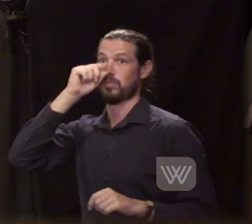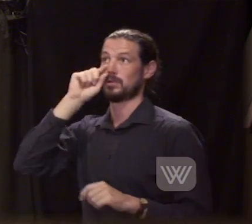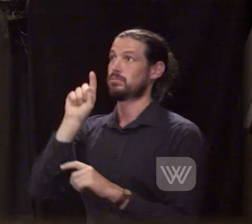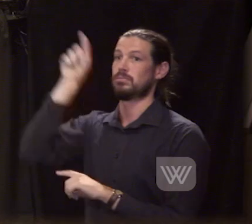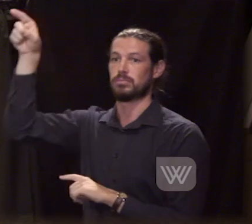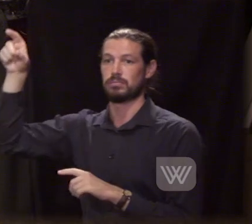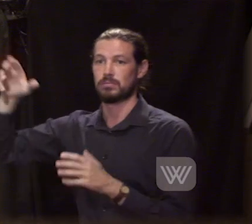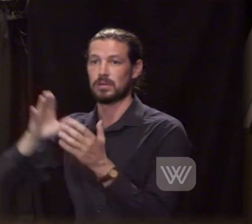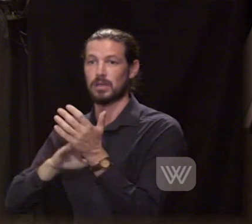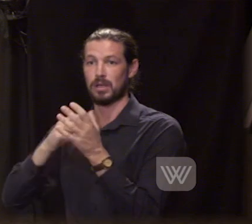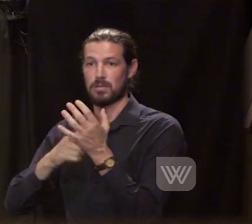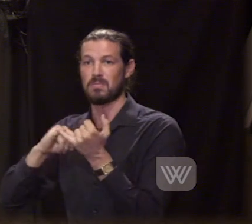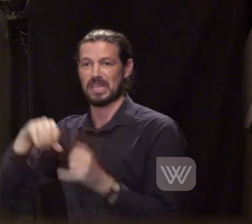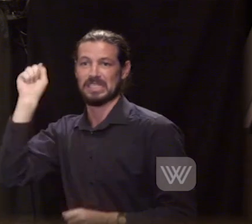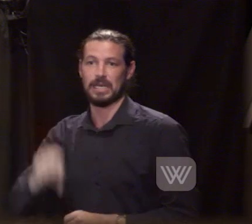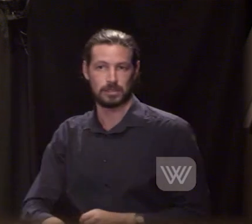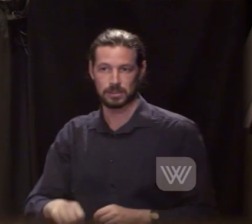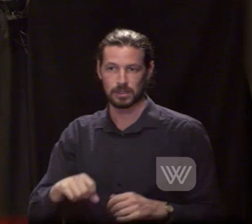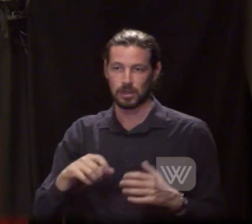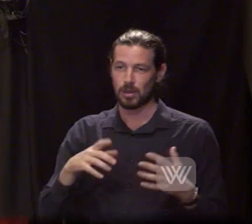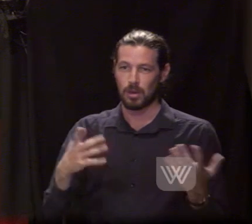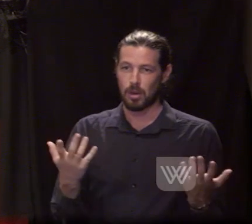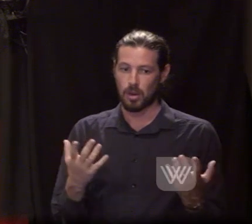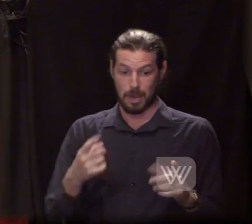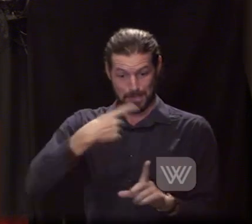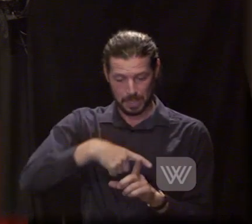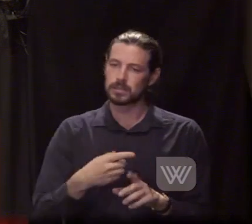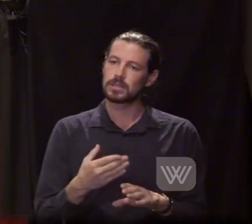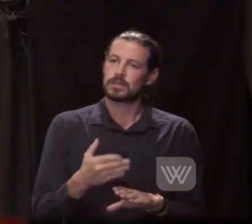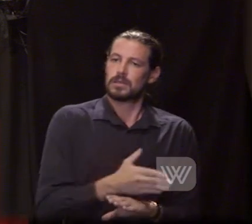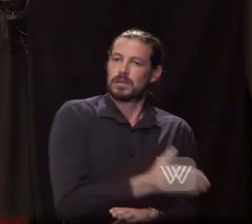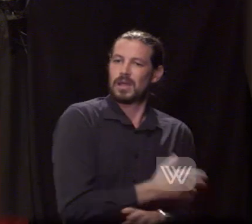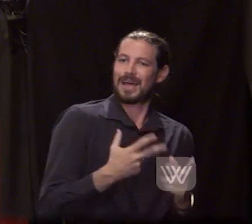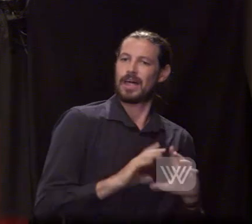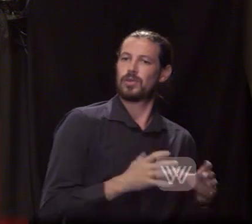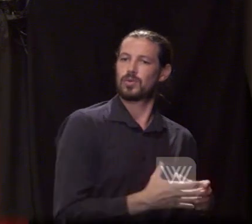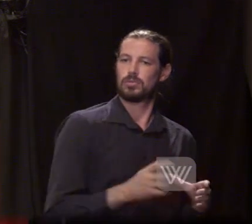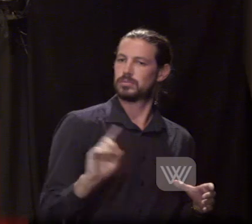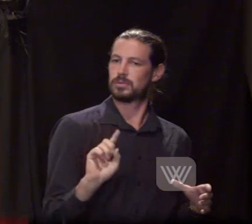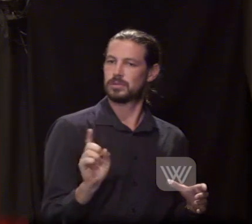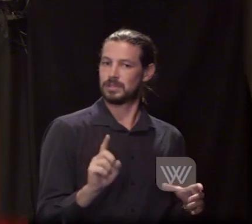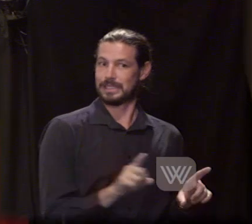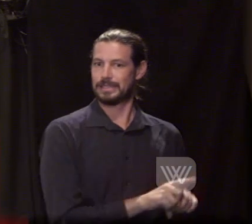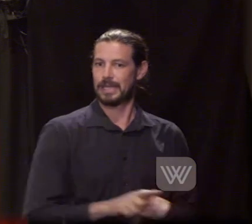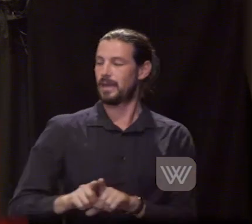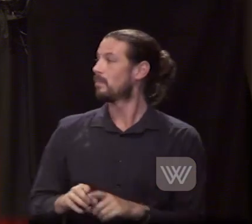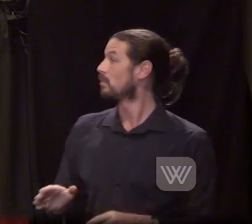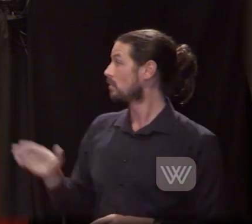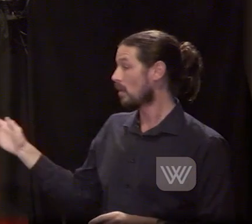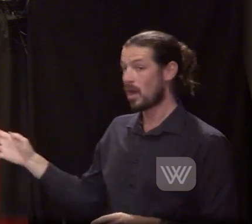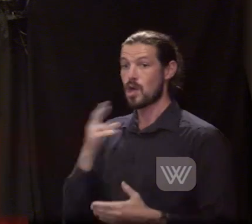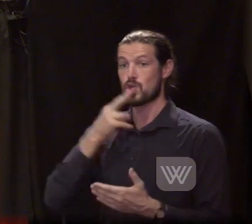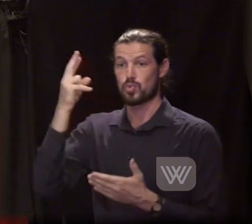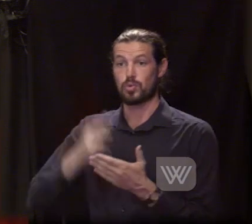they reach the same conclusion from all the other groups? So they haven't released their report yet, and they haven't even told